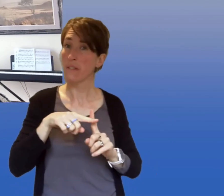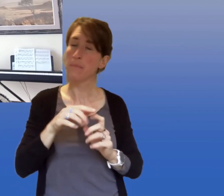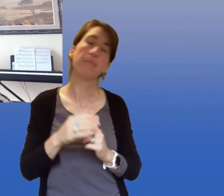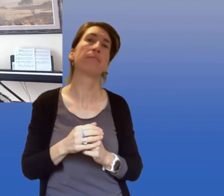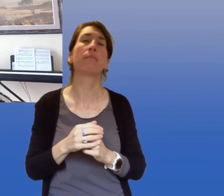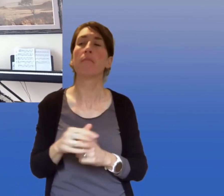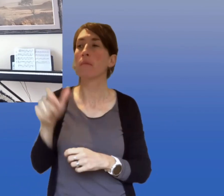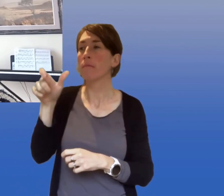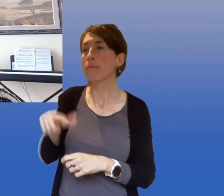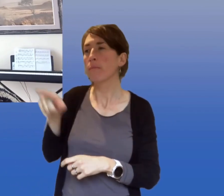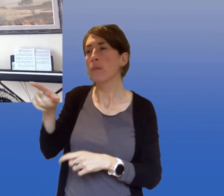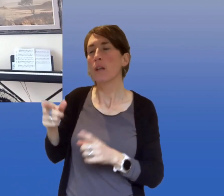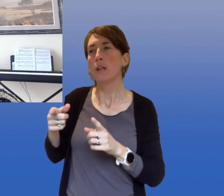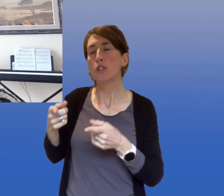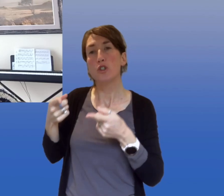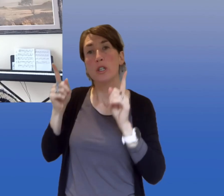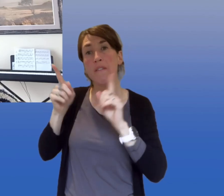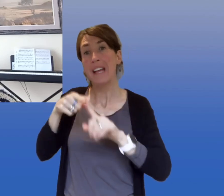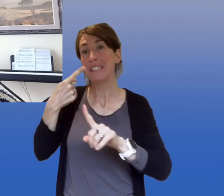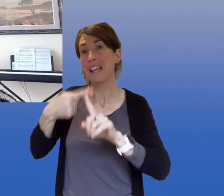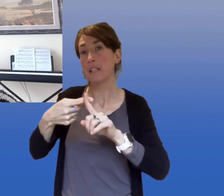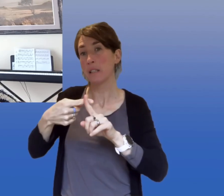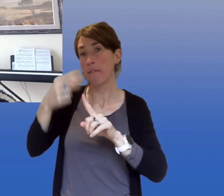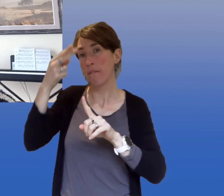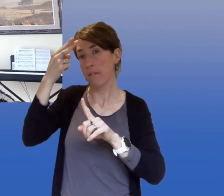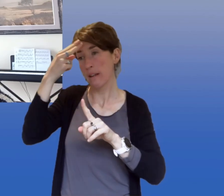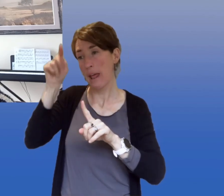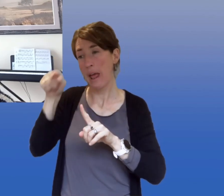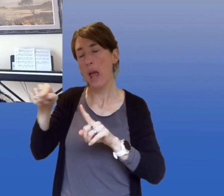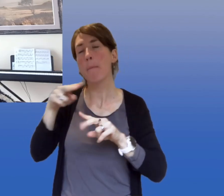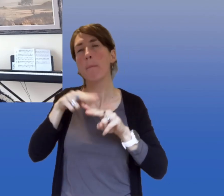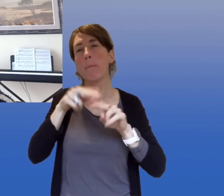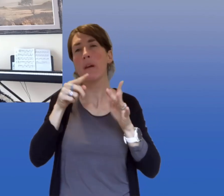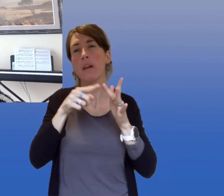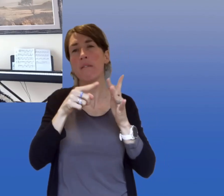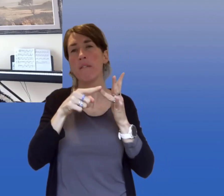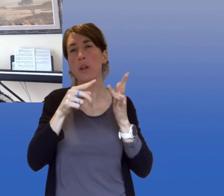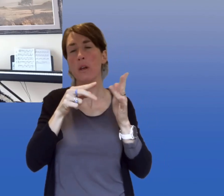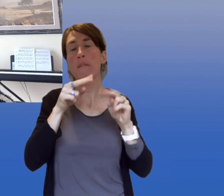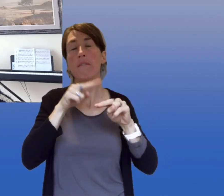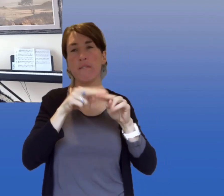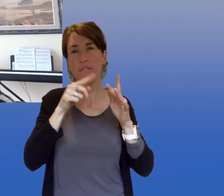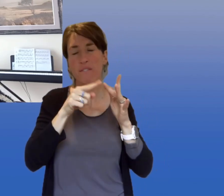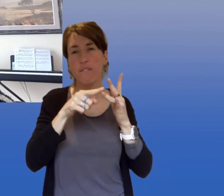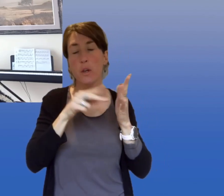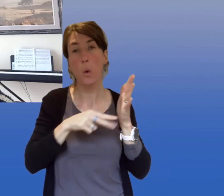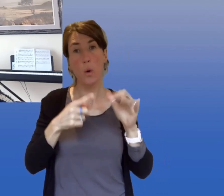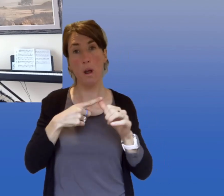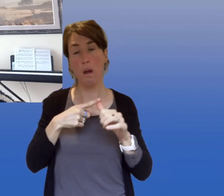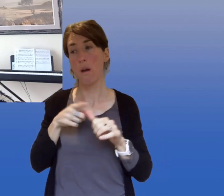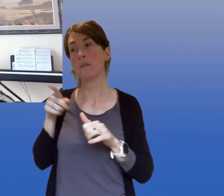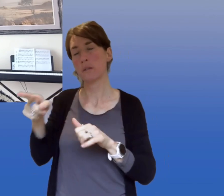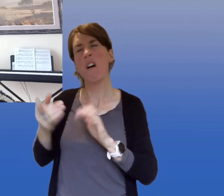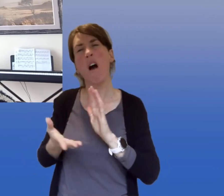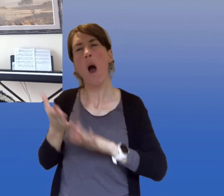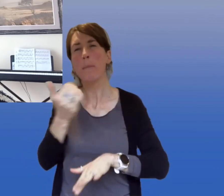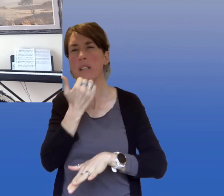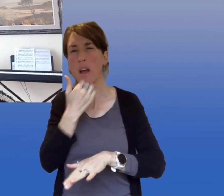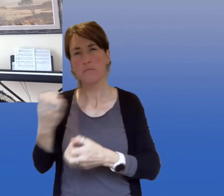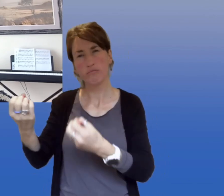We had an update from Fiona, our chief executive. So we get an update from Fiona every time that we meet, and she